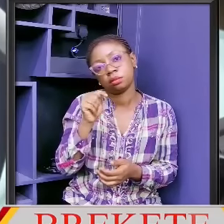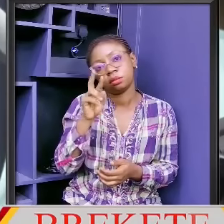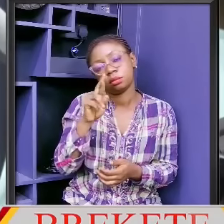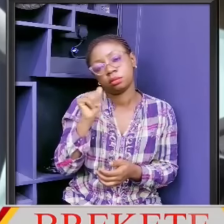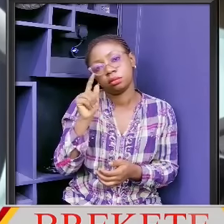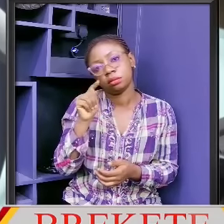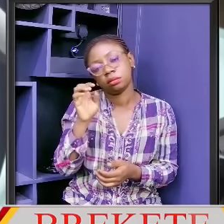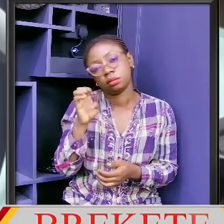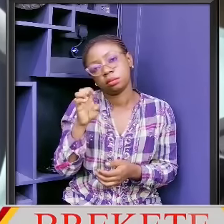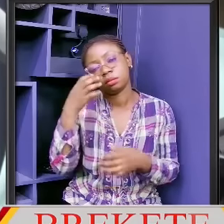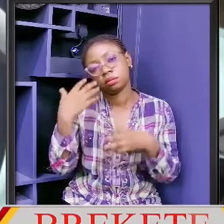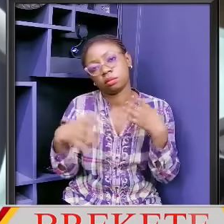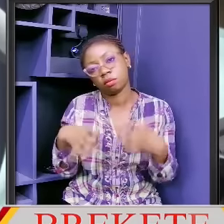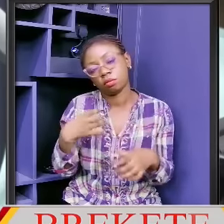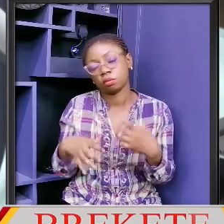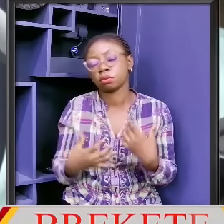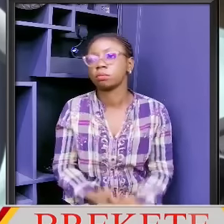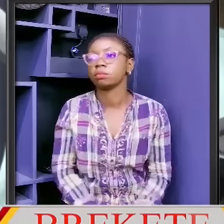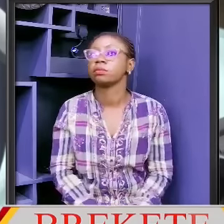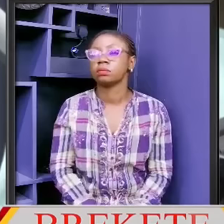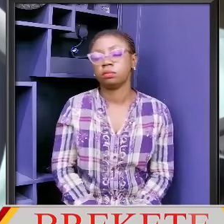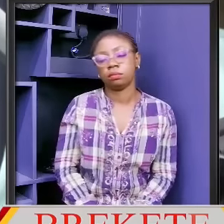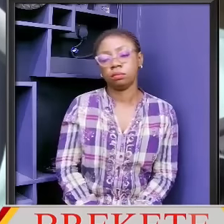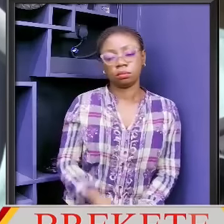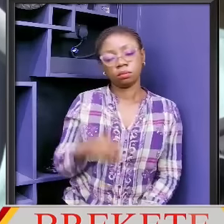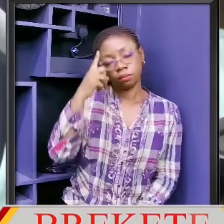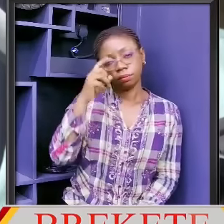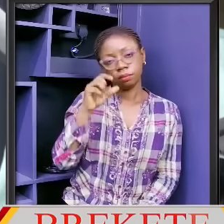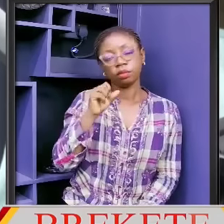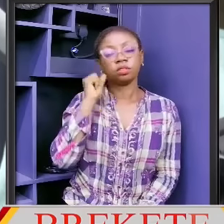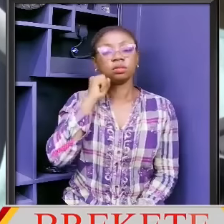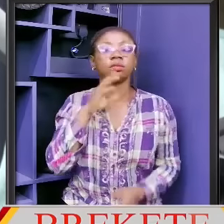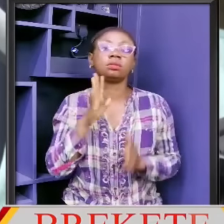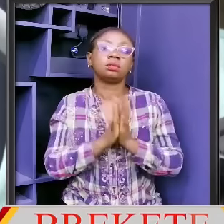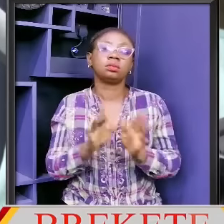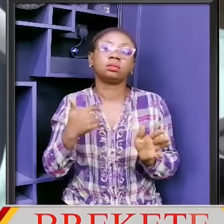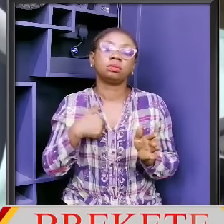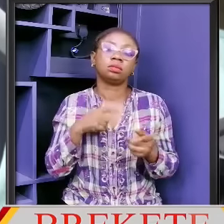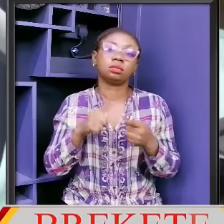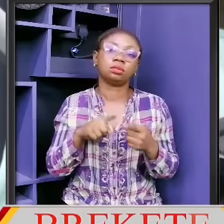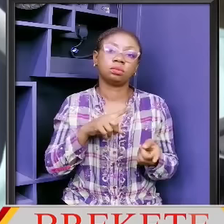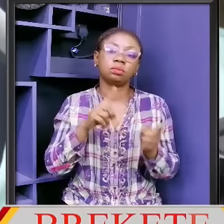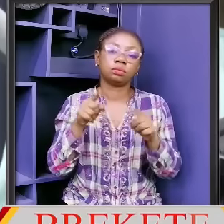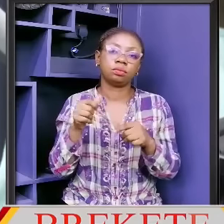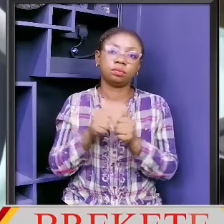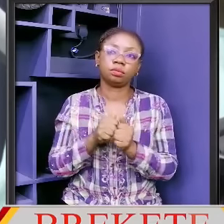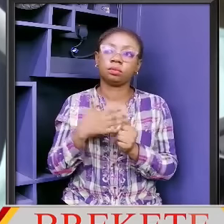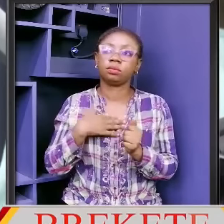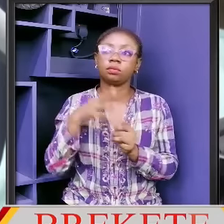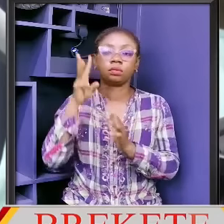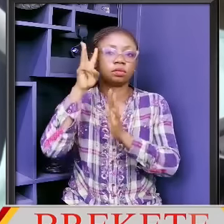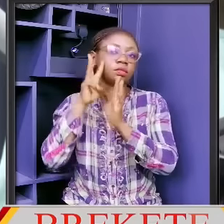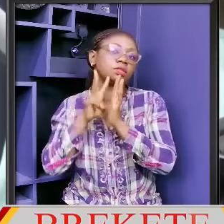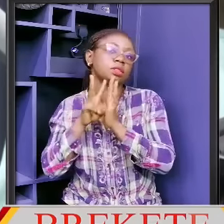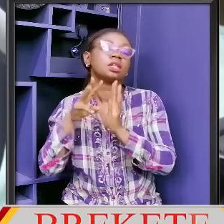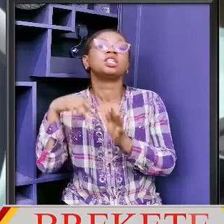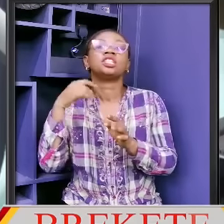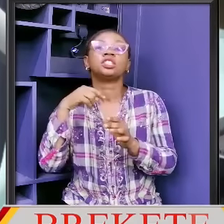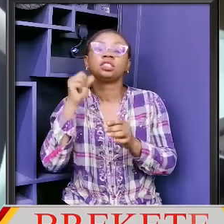na magistrate. Yes, sir. Because as I go, she asked me to come with my witness. I go with my witness. She says she will not use my